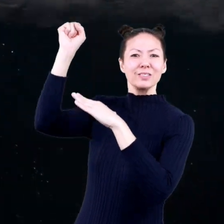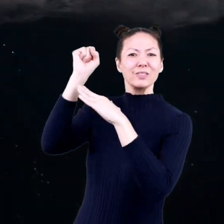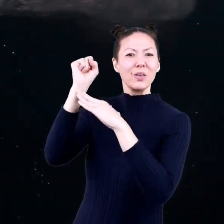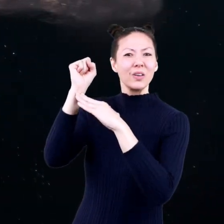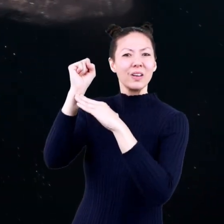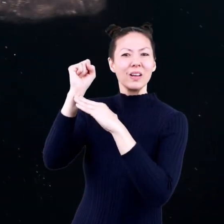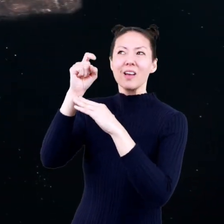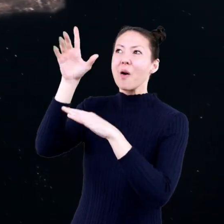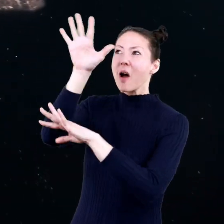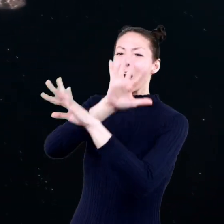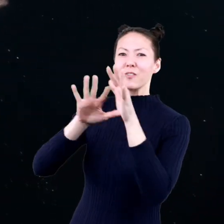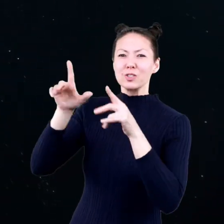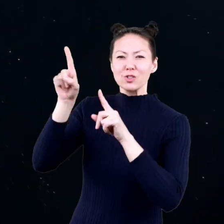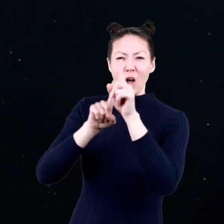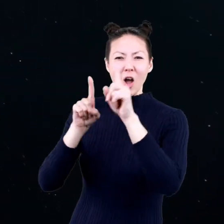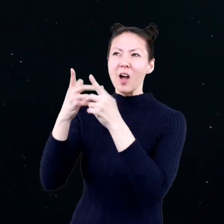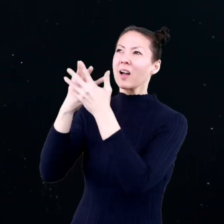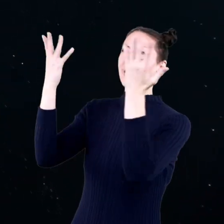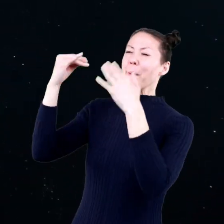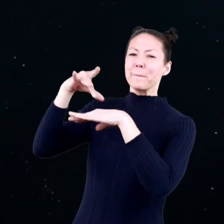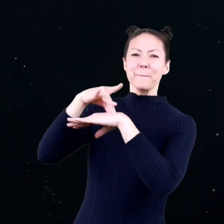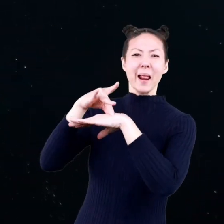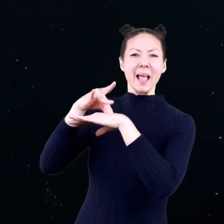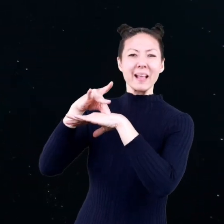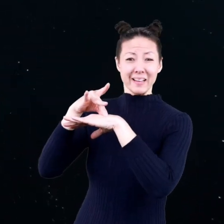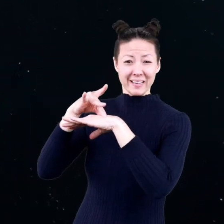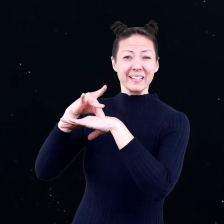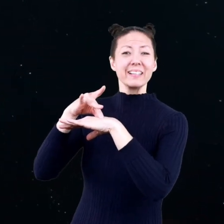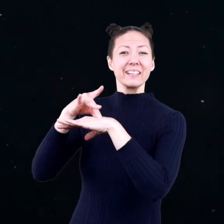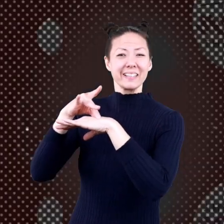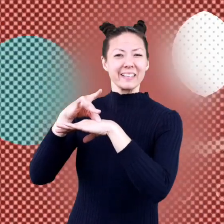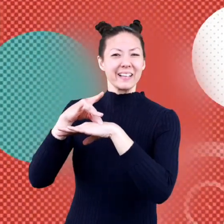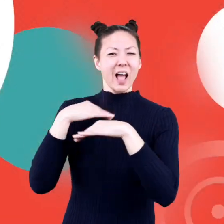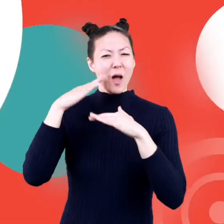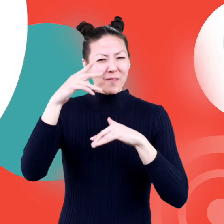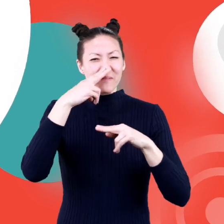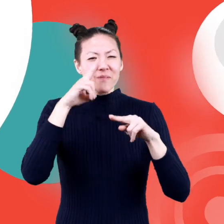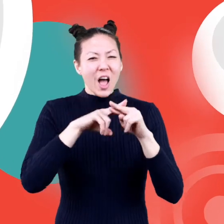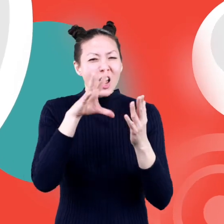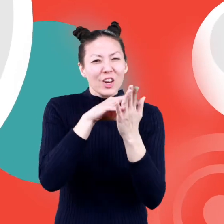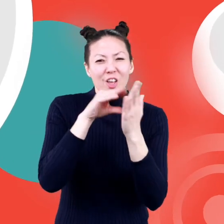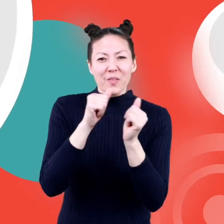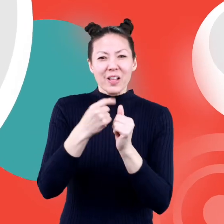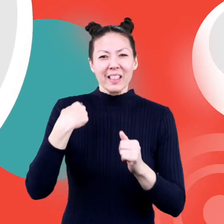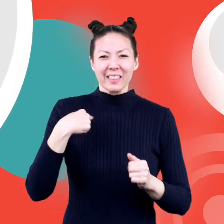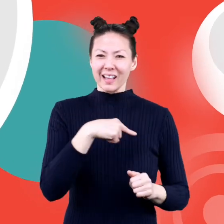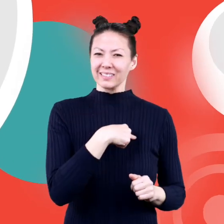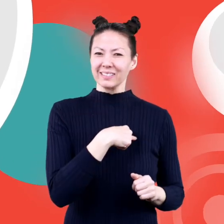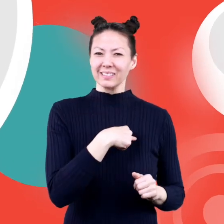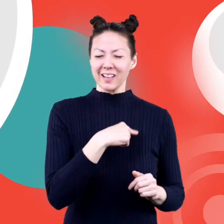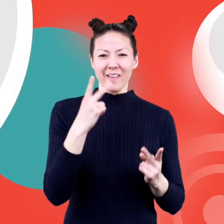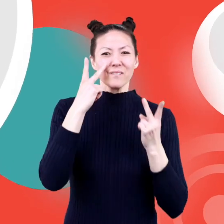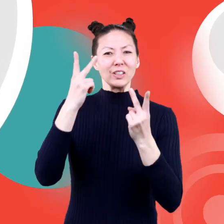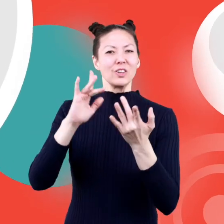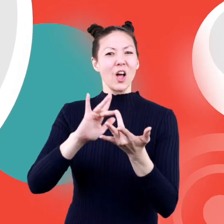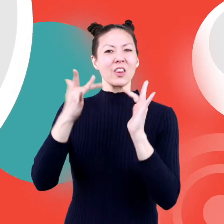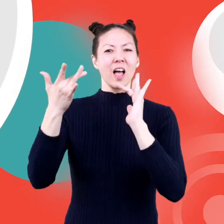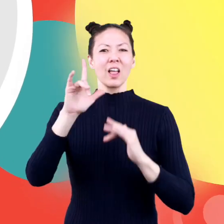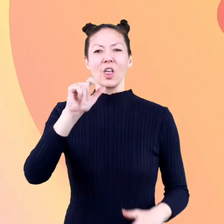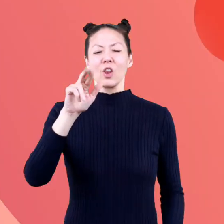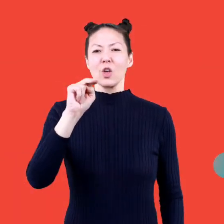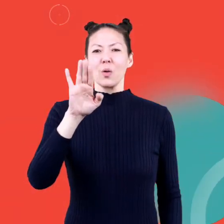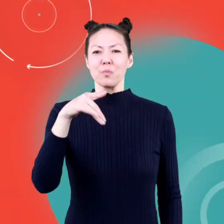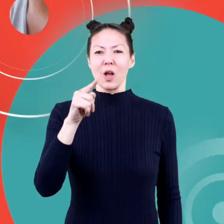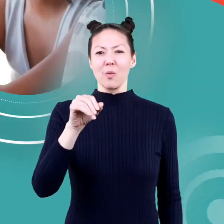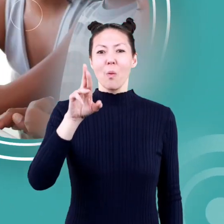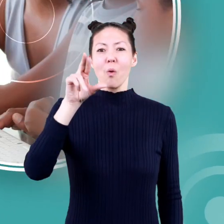can pick out an asteroid among all of the stars and planets. Hope you had fun learning with us! Visit